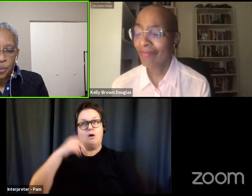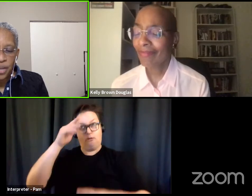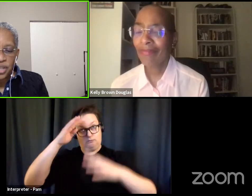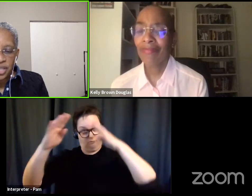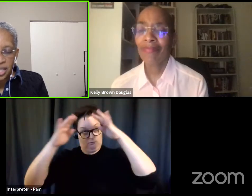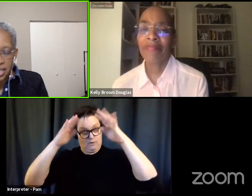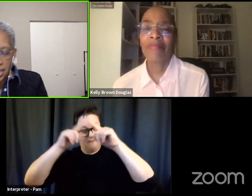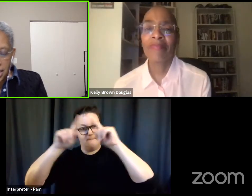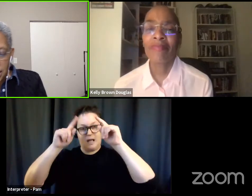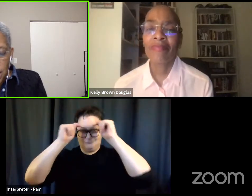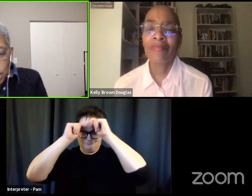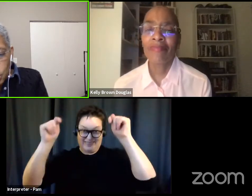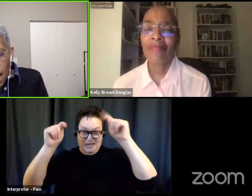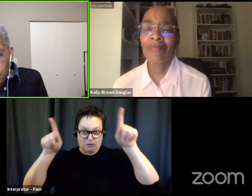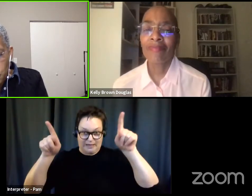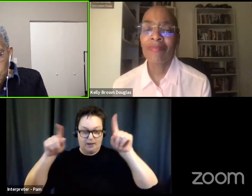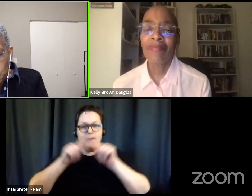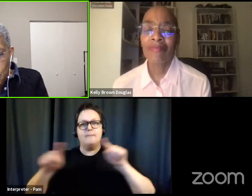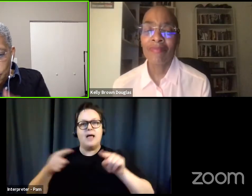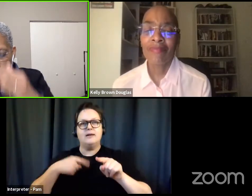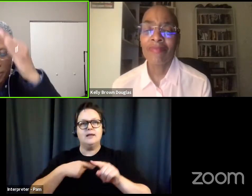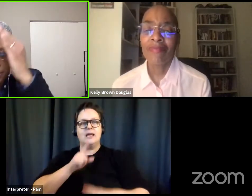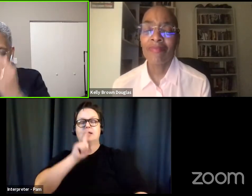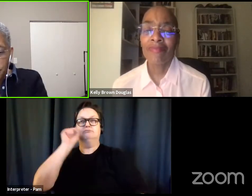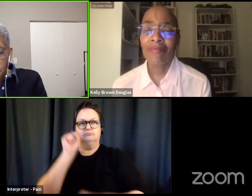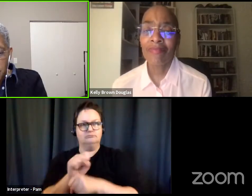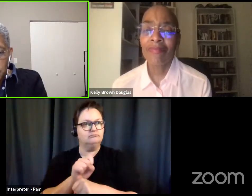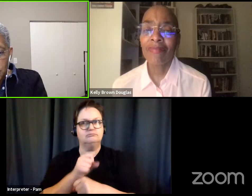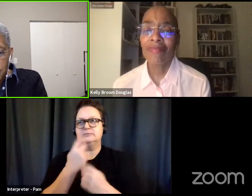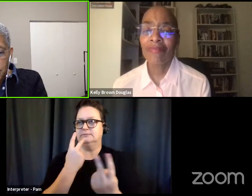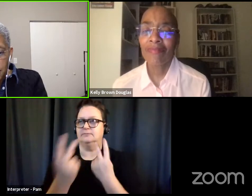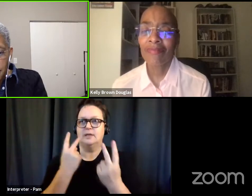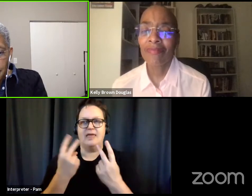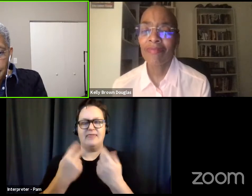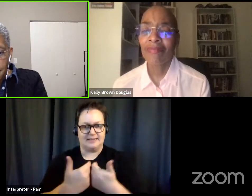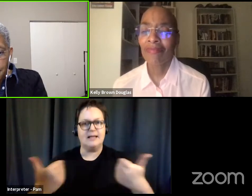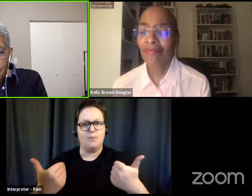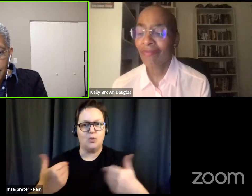the separations exist. So how do you go from being privileged